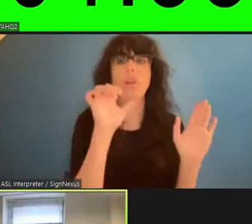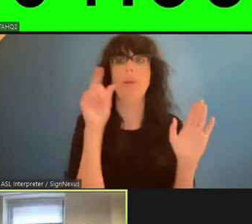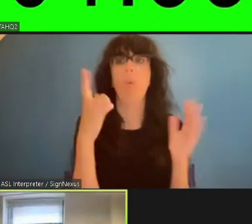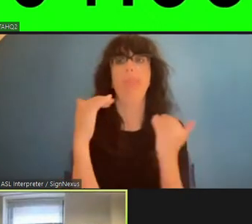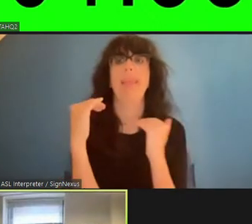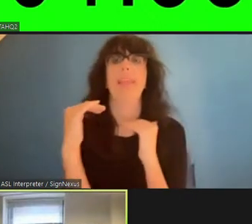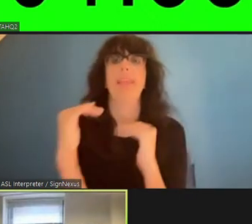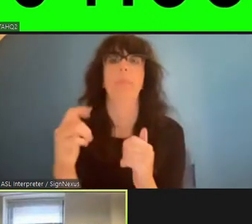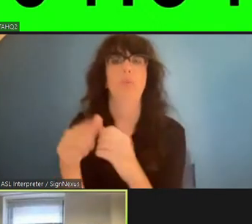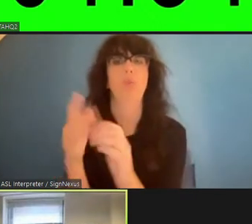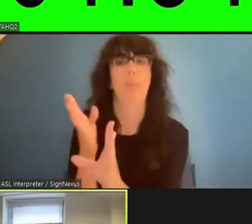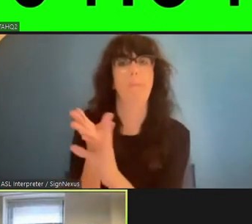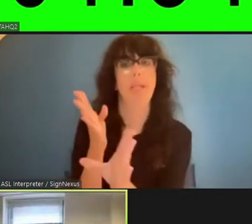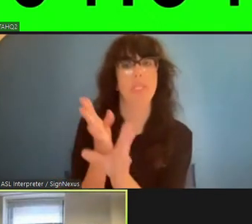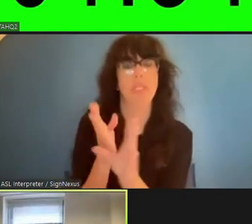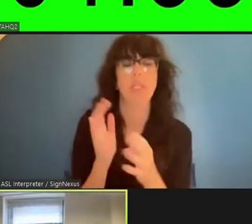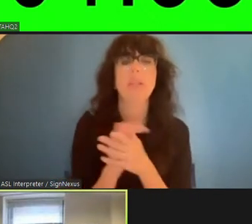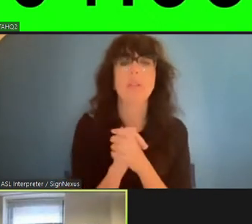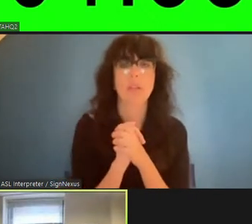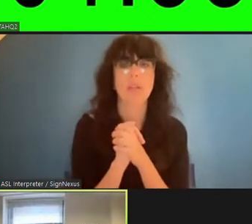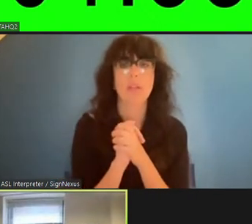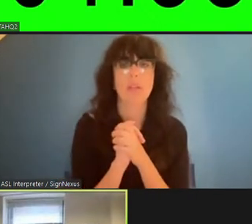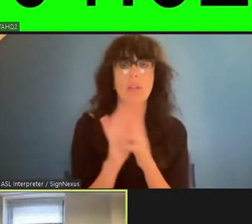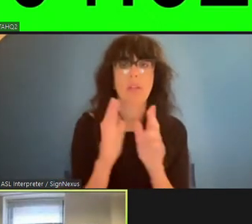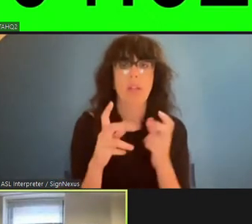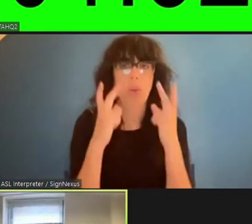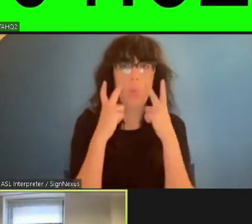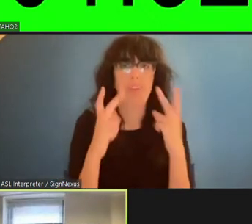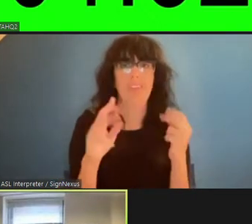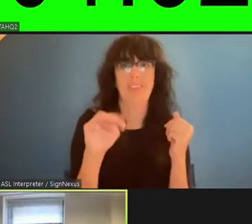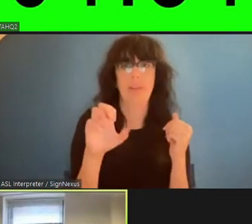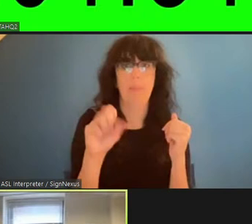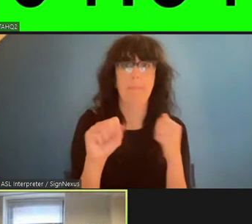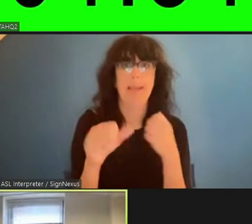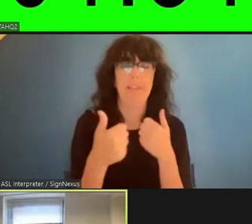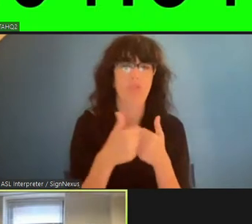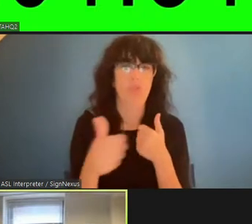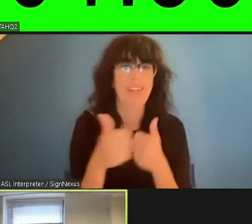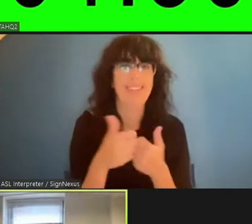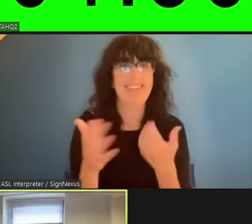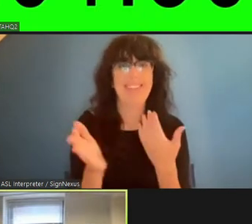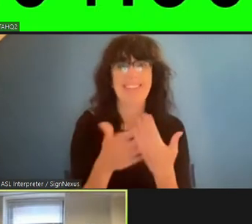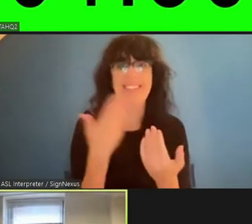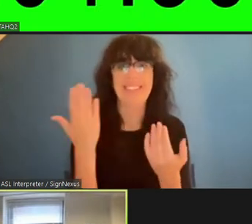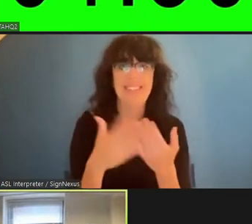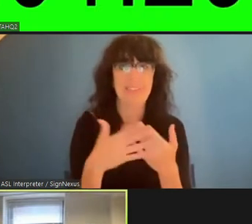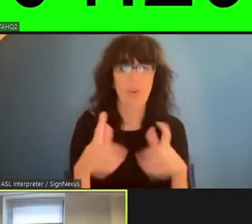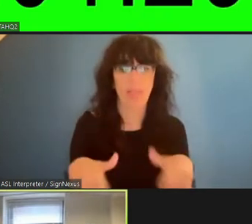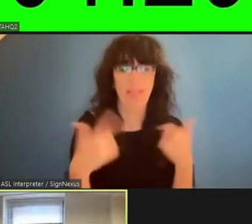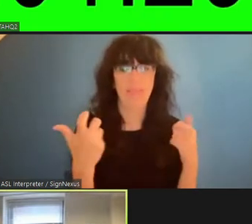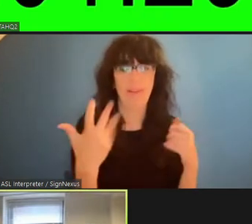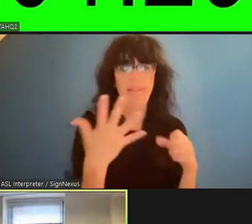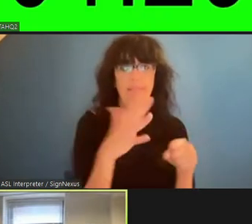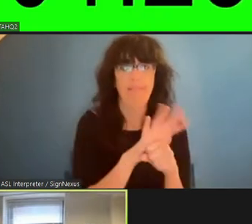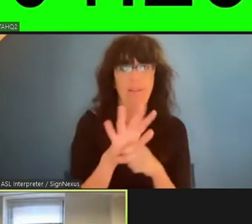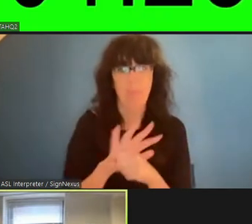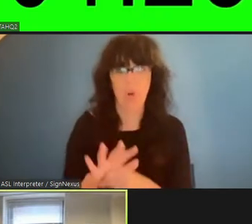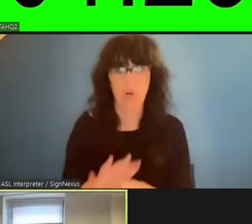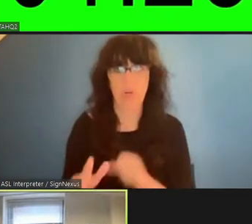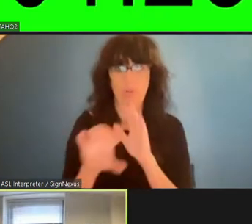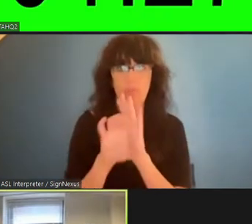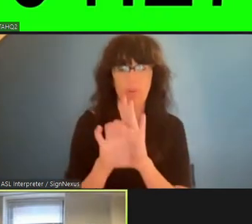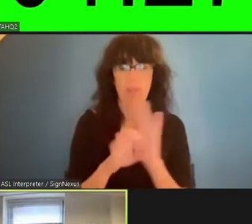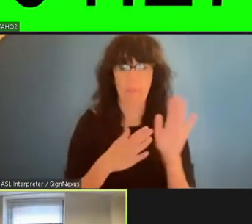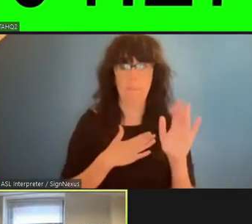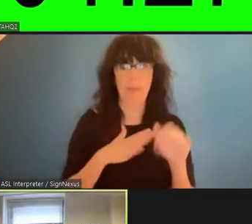buses i also would like to see mass transit made easier for folks in living in the five boroughs for instance in my